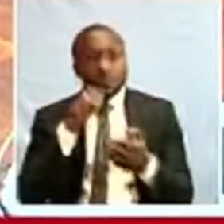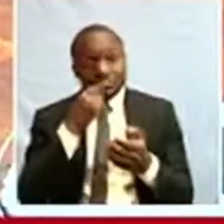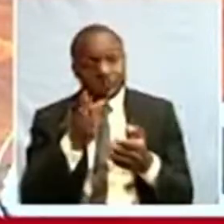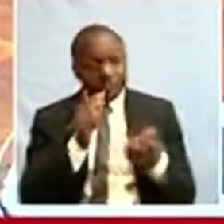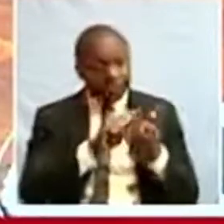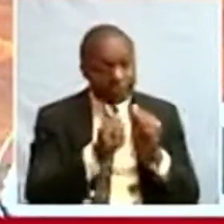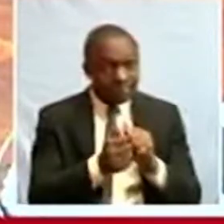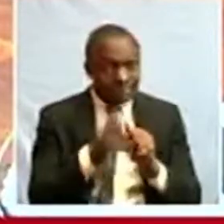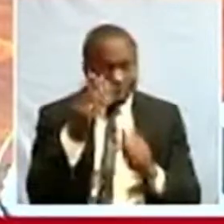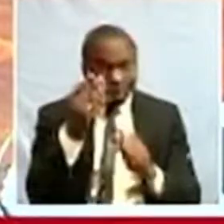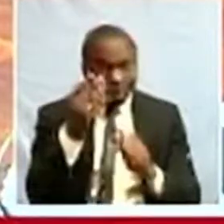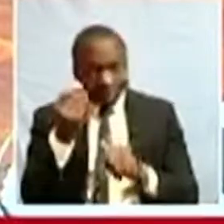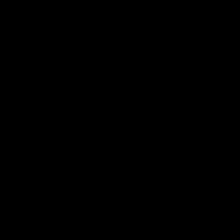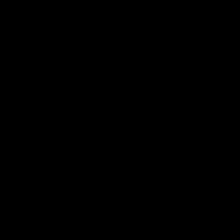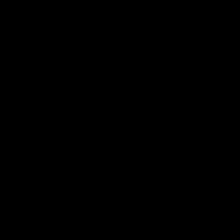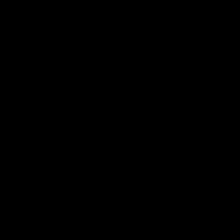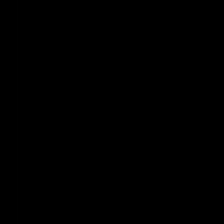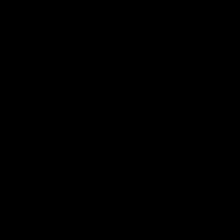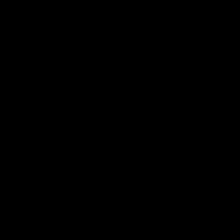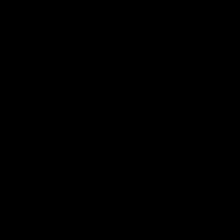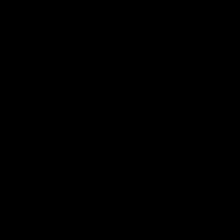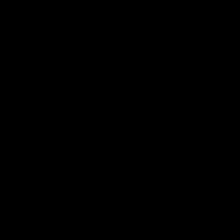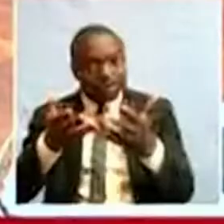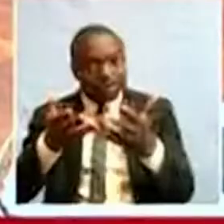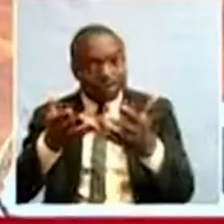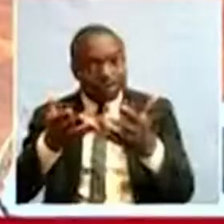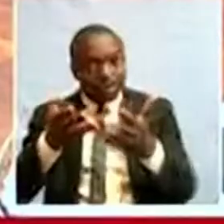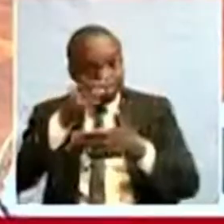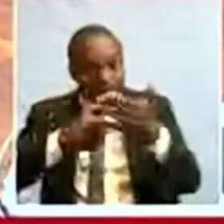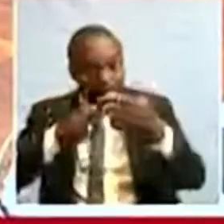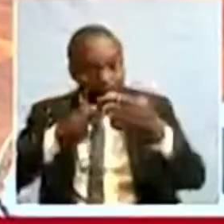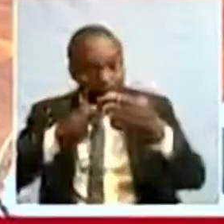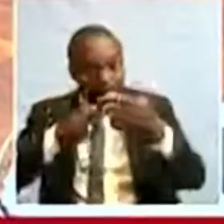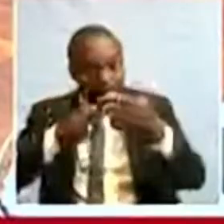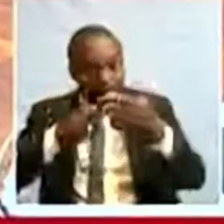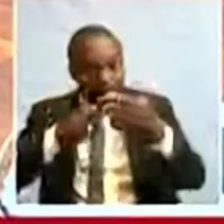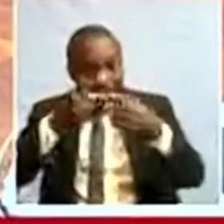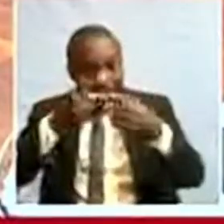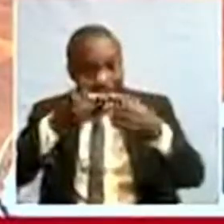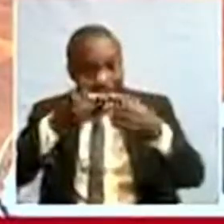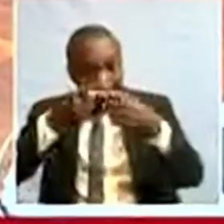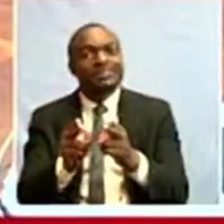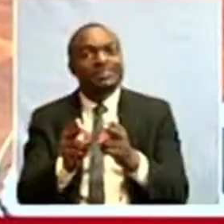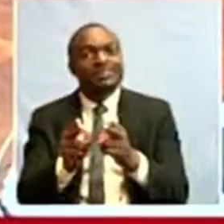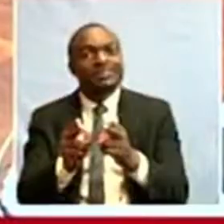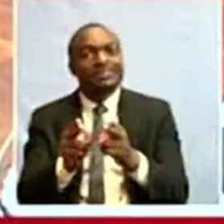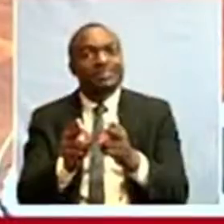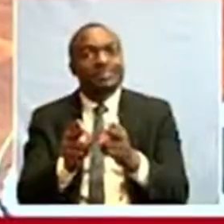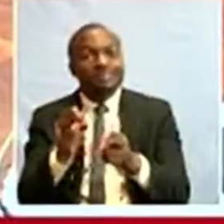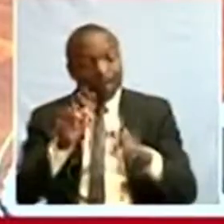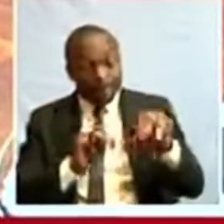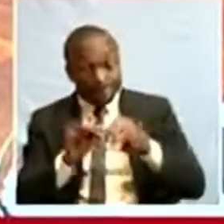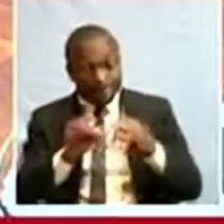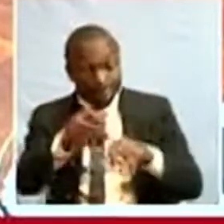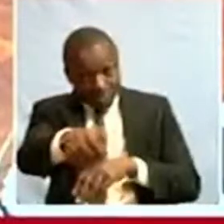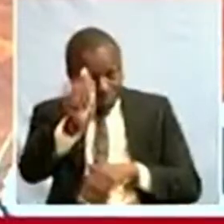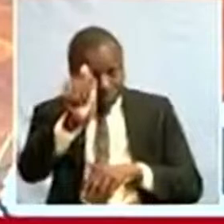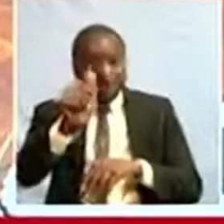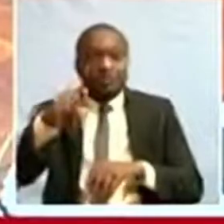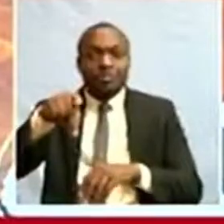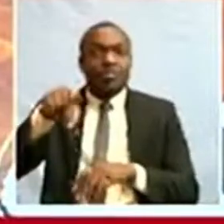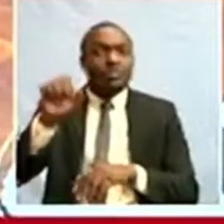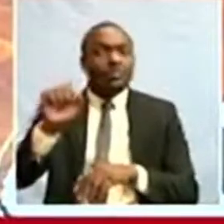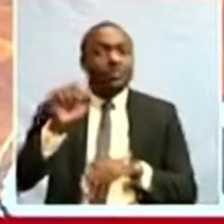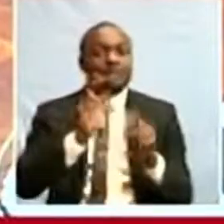amount applicable, cause of query, what transpired, of management, yourself, controlling